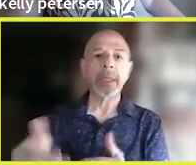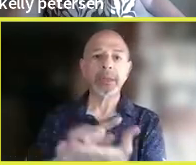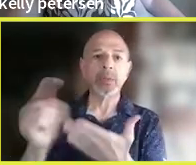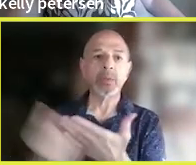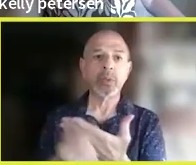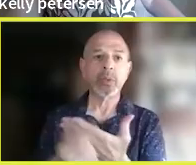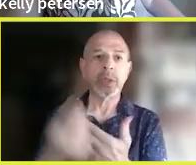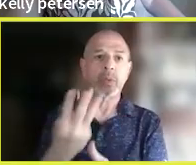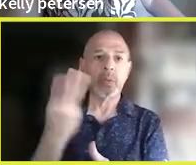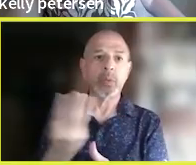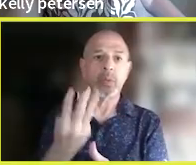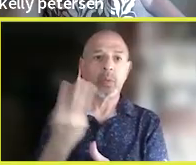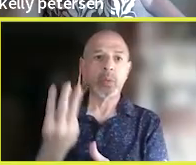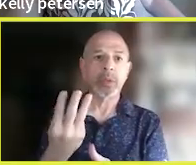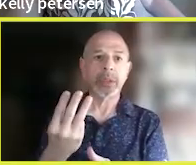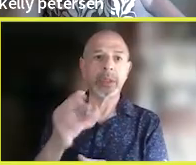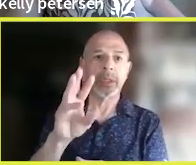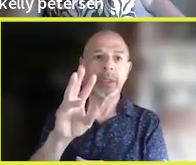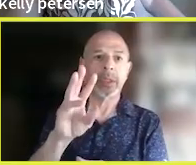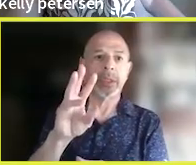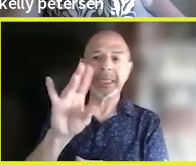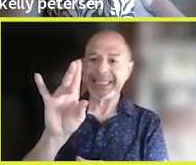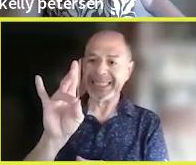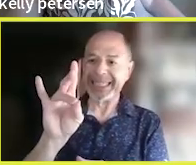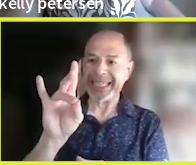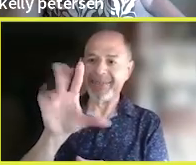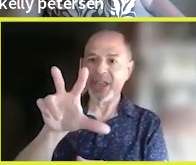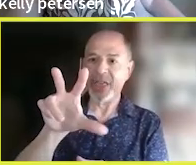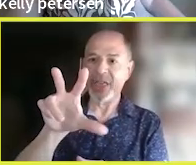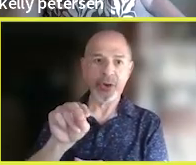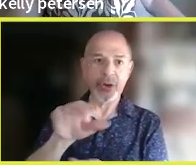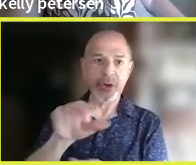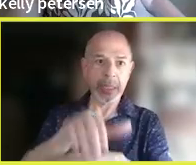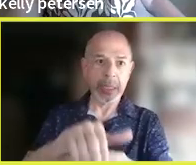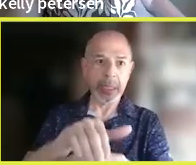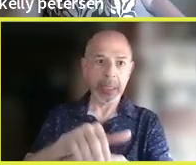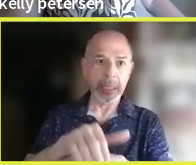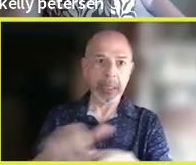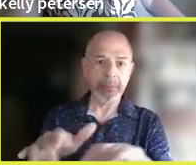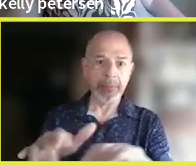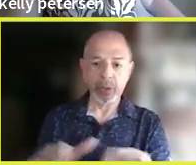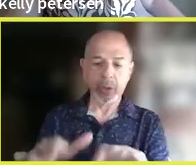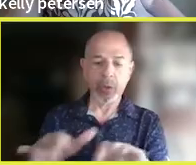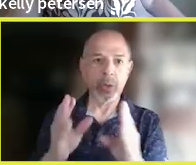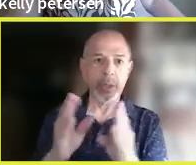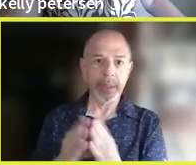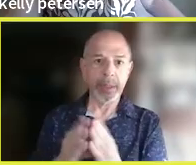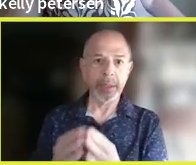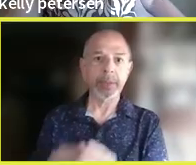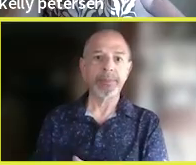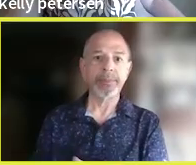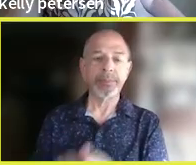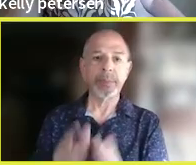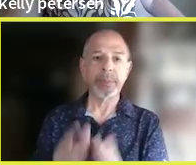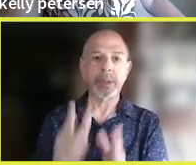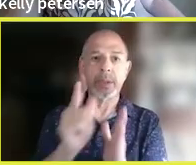I'm changing the time to 6 o'clock to 7:30. It's virtual. They're all recorded and put on our website after, but we're actually going to have two lawyers that are